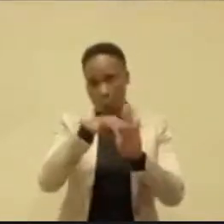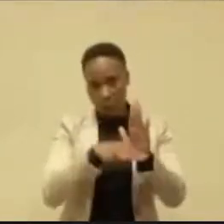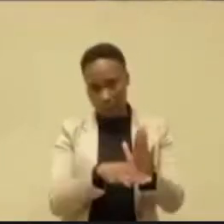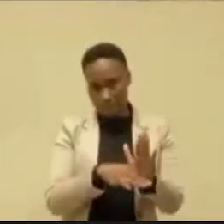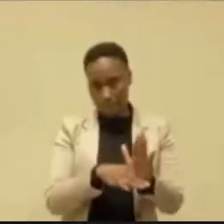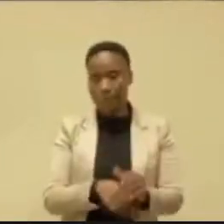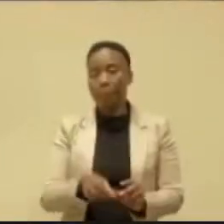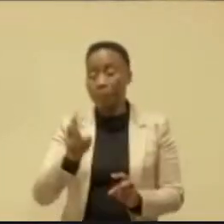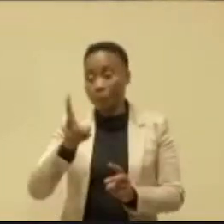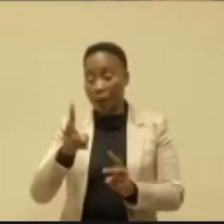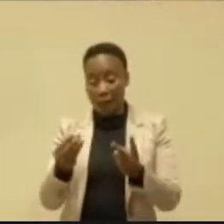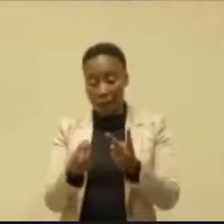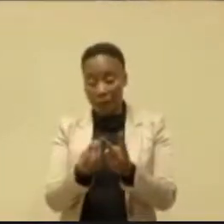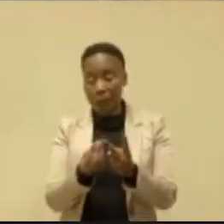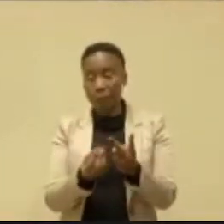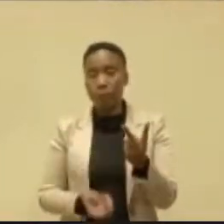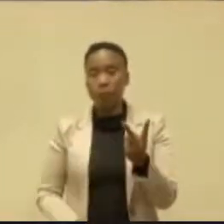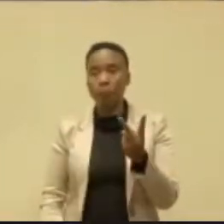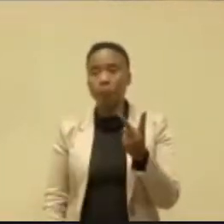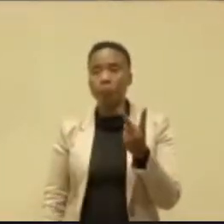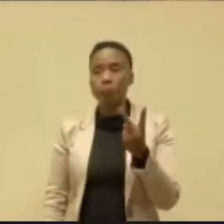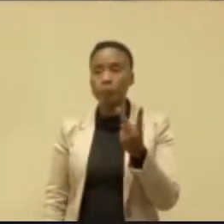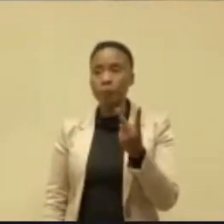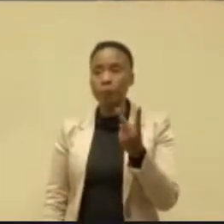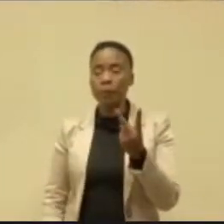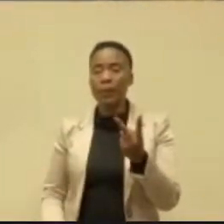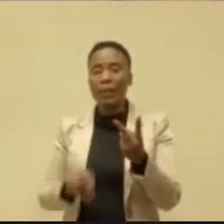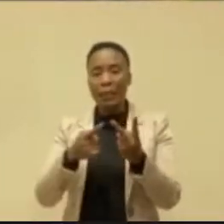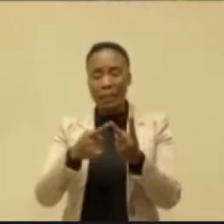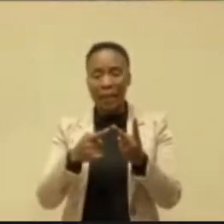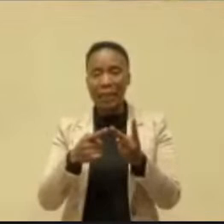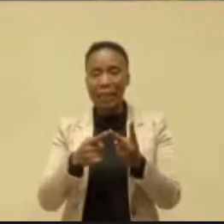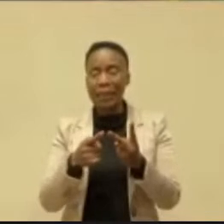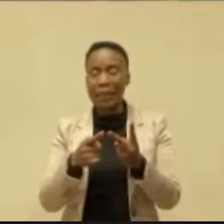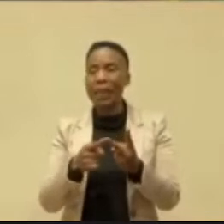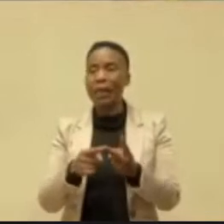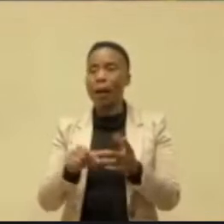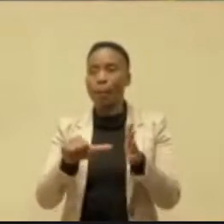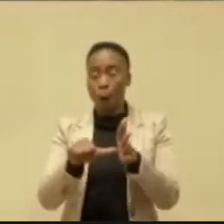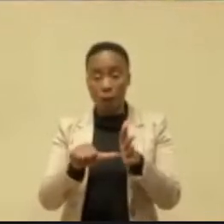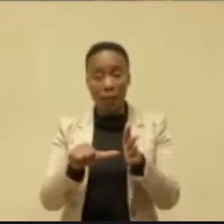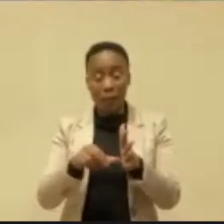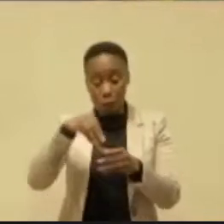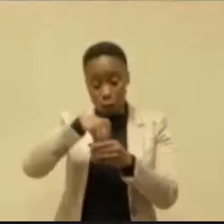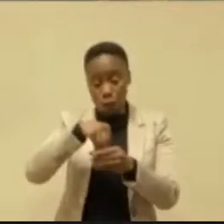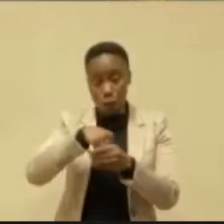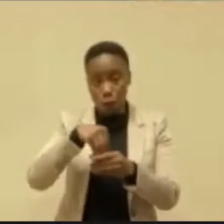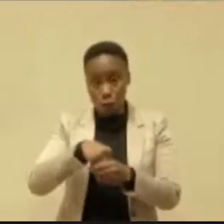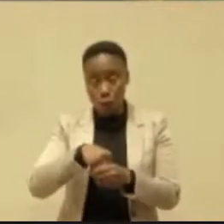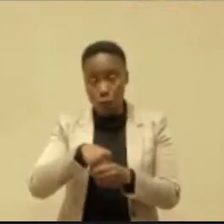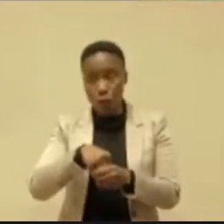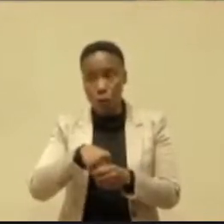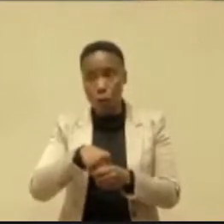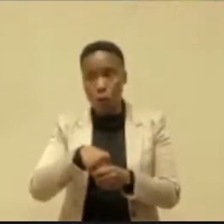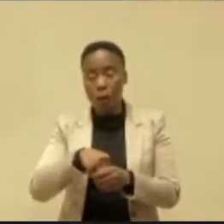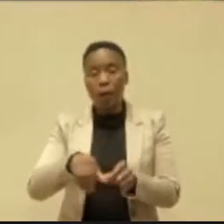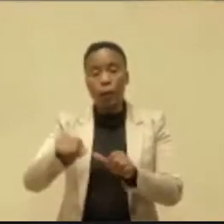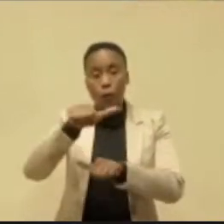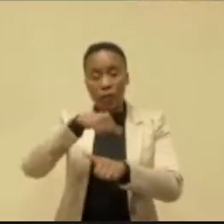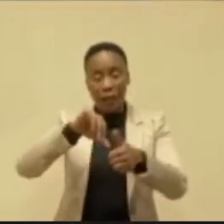another thing that you say and it's so imperative for garrigan and i think the social uh